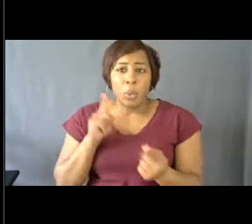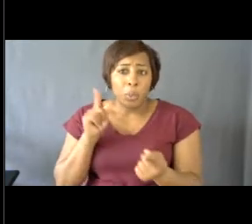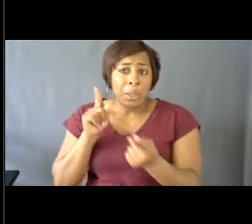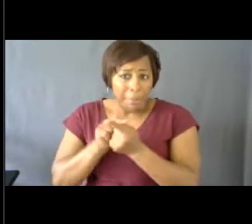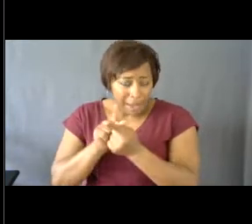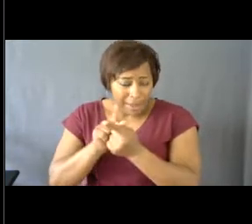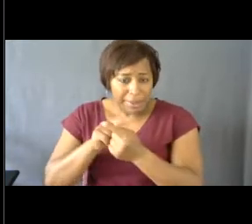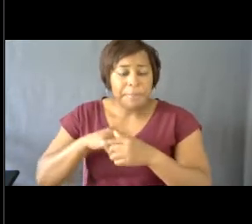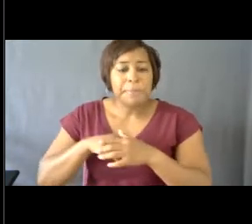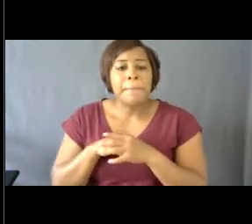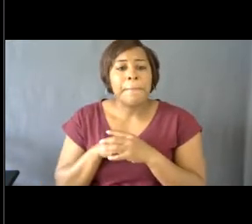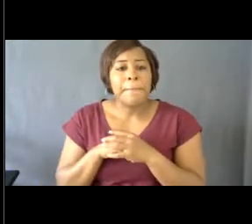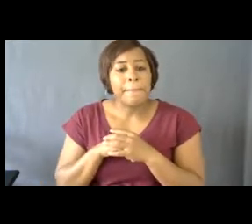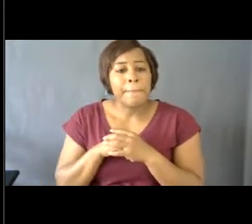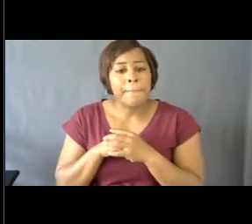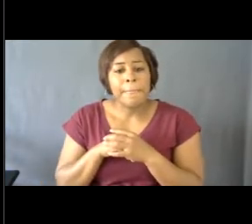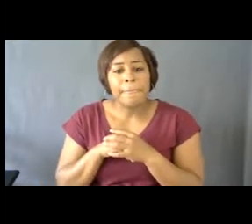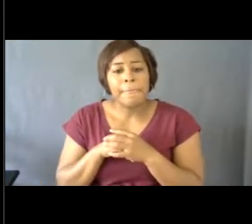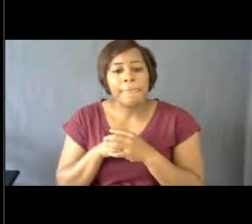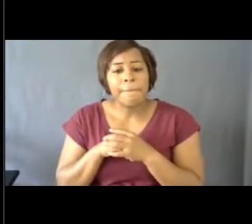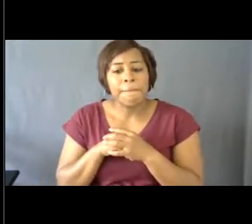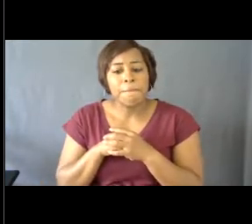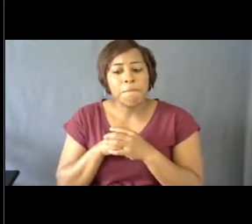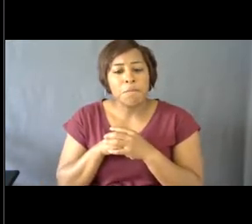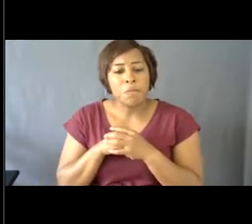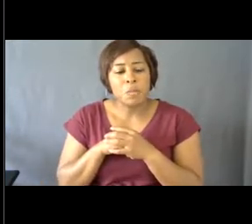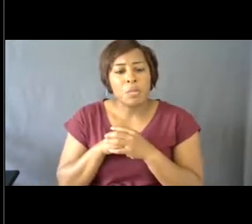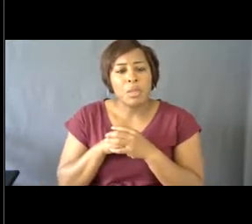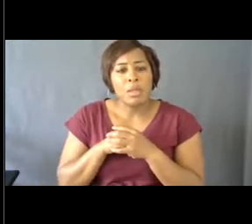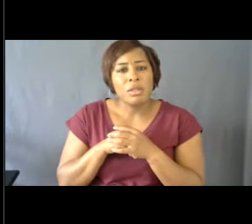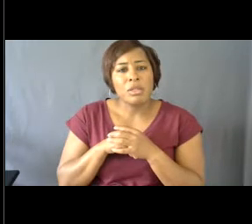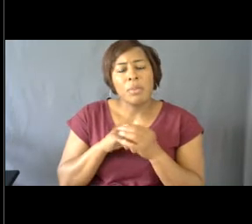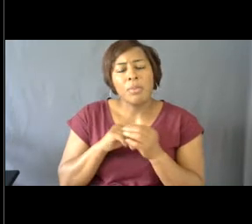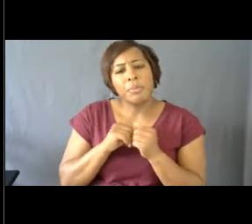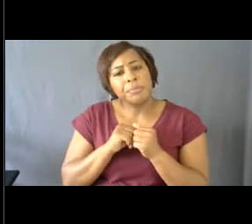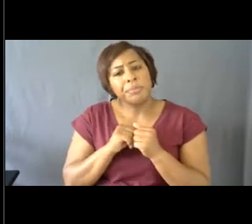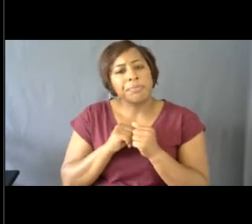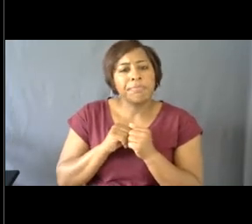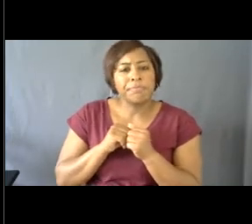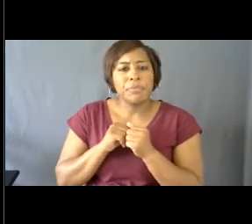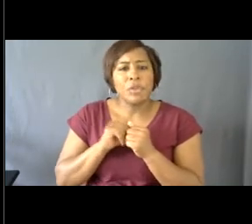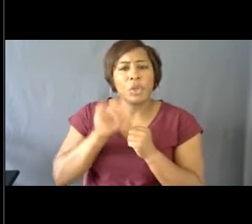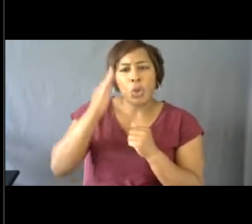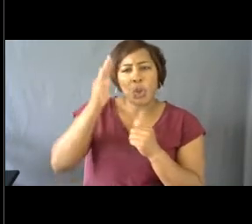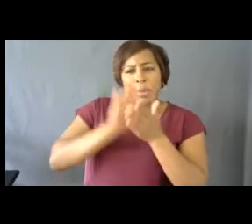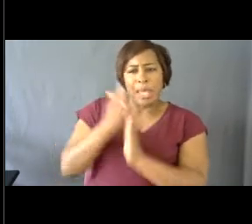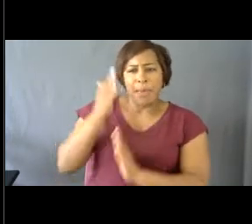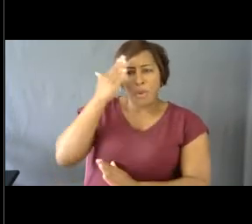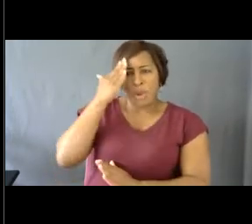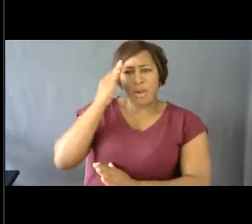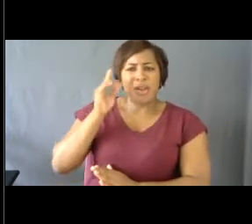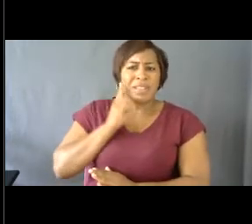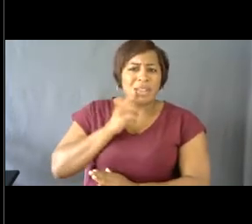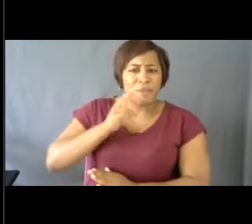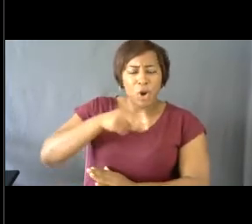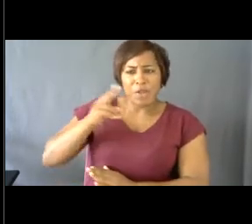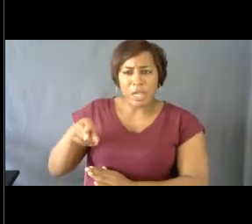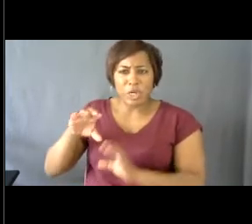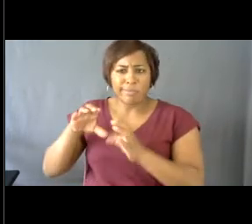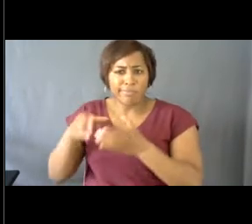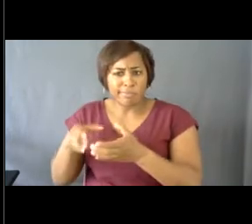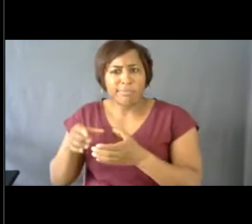And tell us a little bit about how you became aware of the deaf and hard of hearing population in Alabama, and then how you really